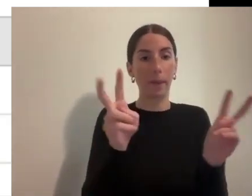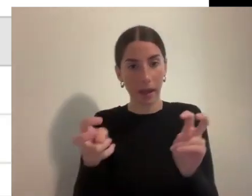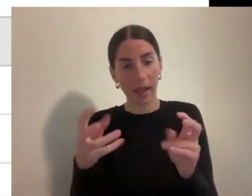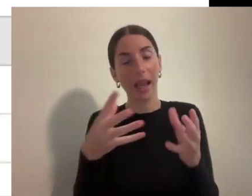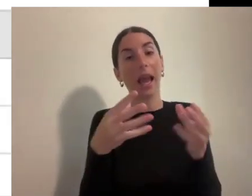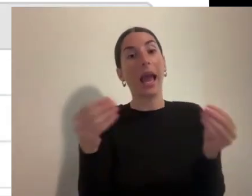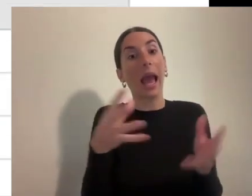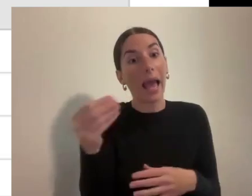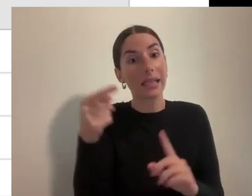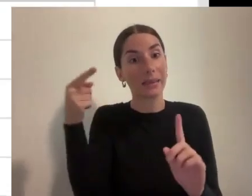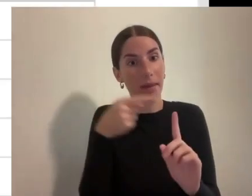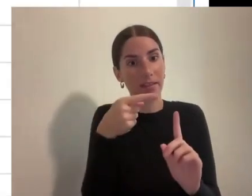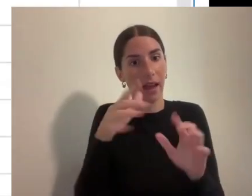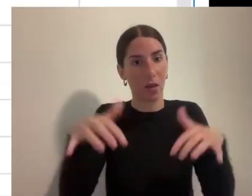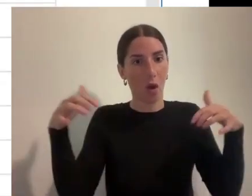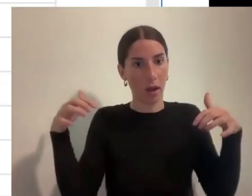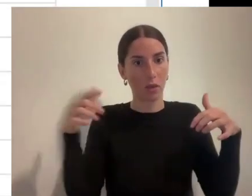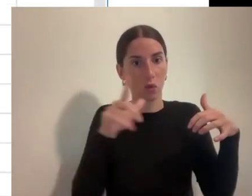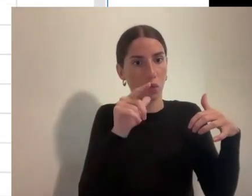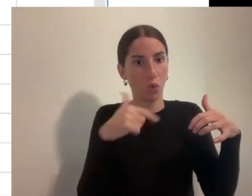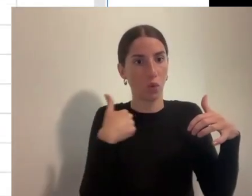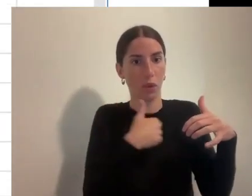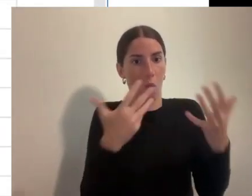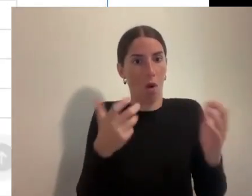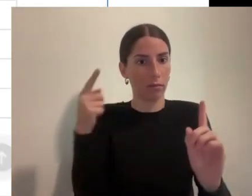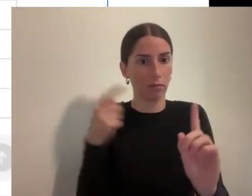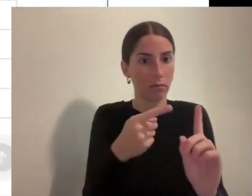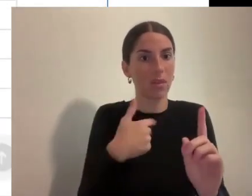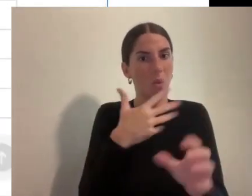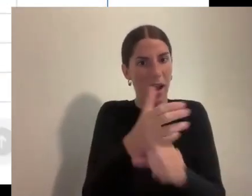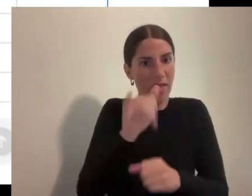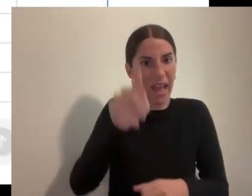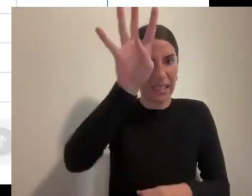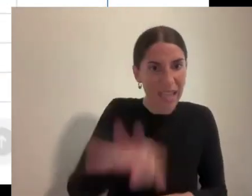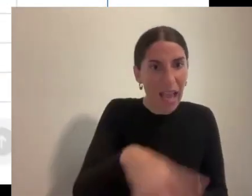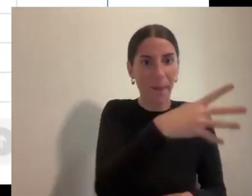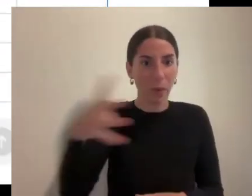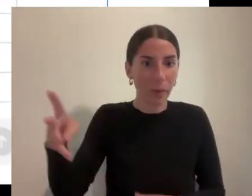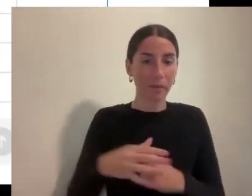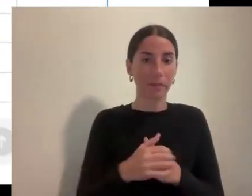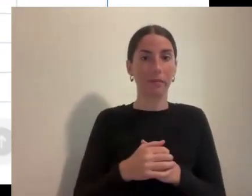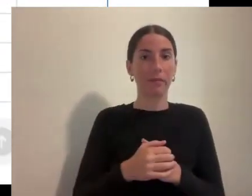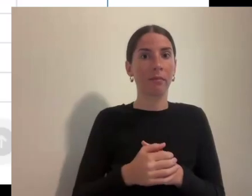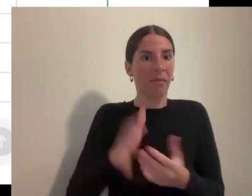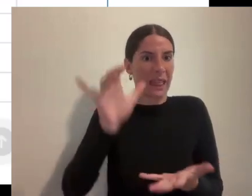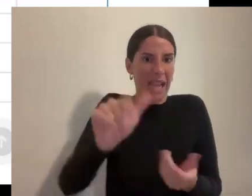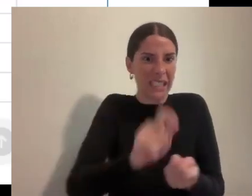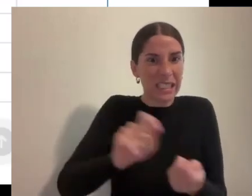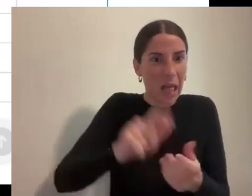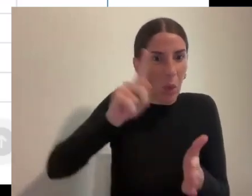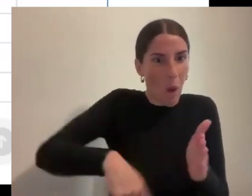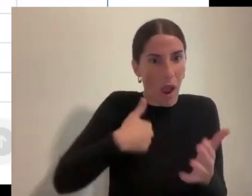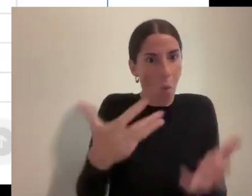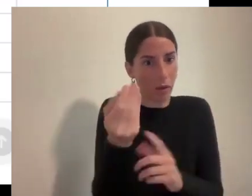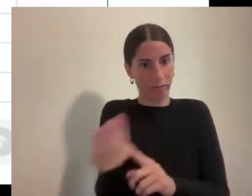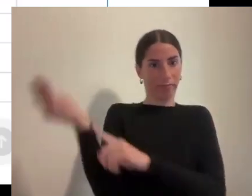audience. So look at what I got. This is what I got this time. And that's what I had in mind. Now, if I